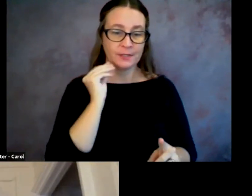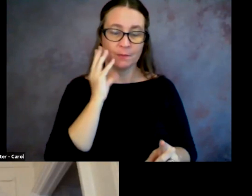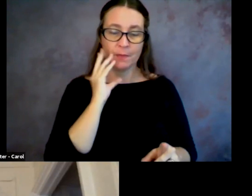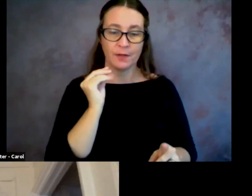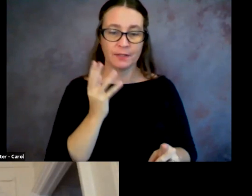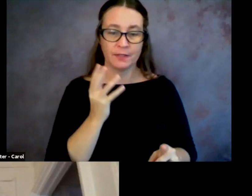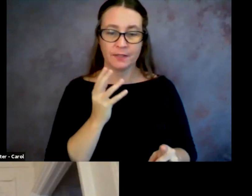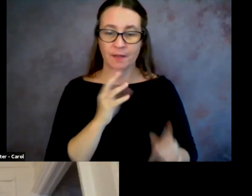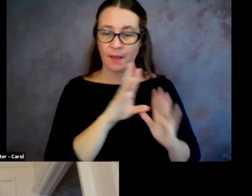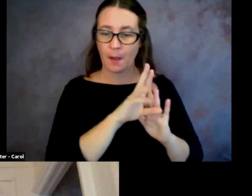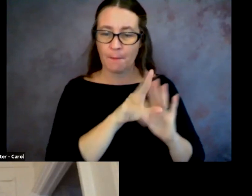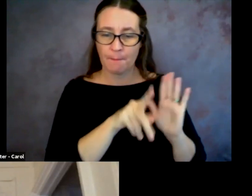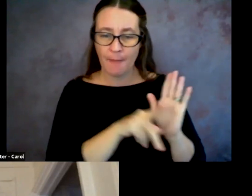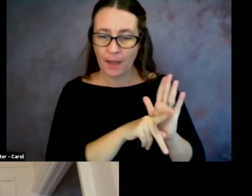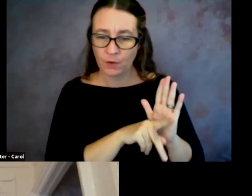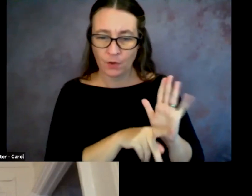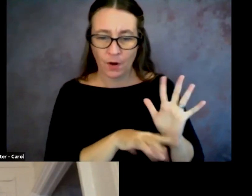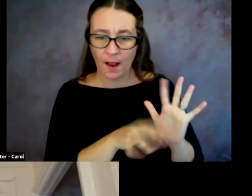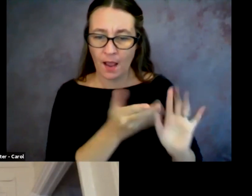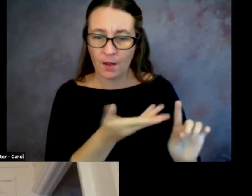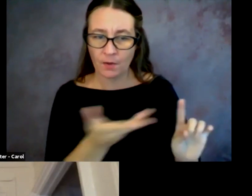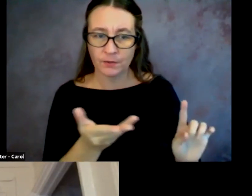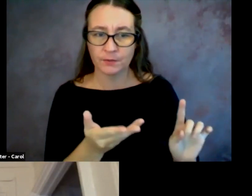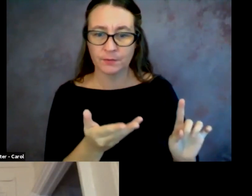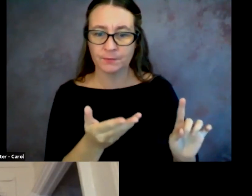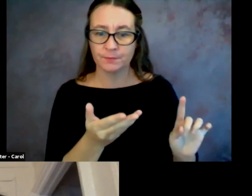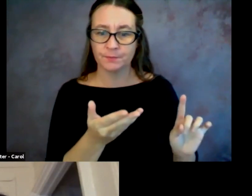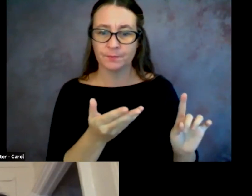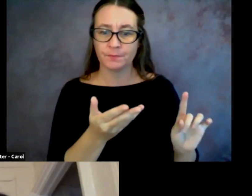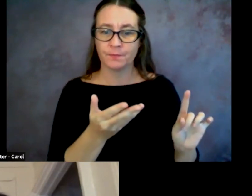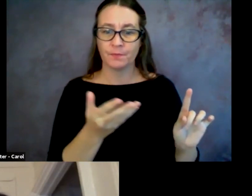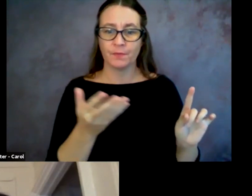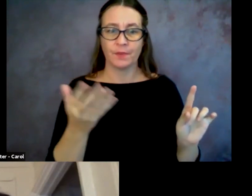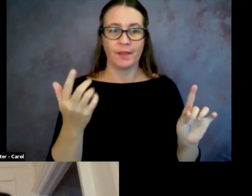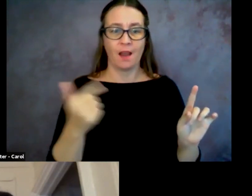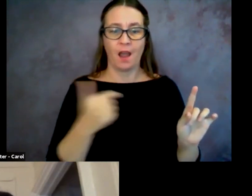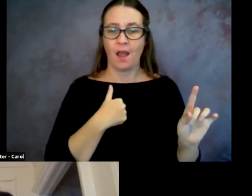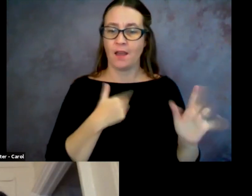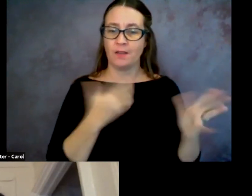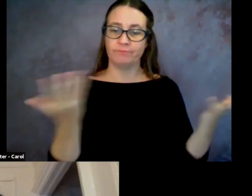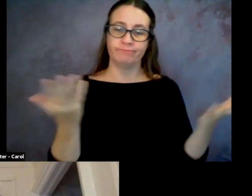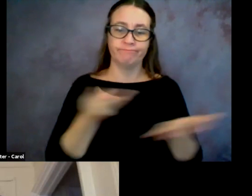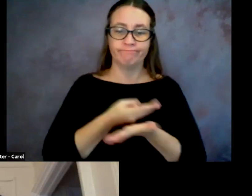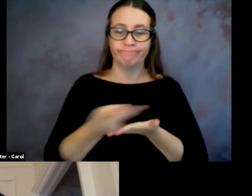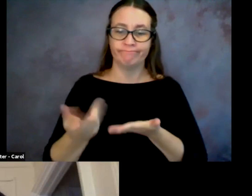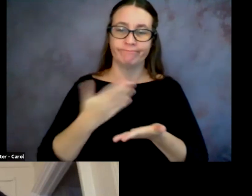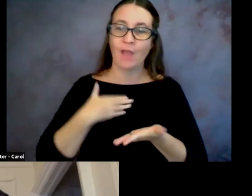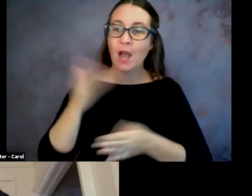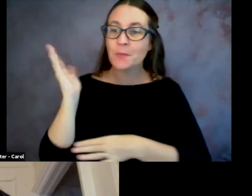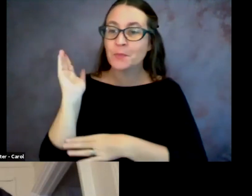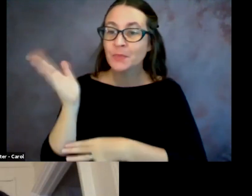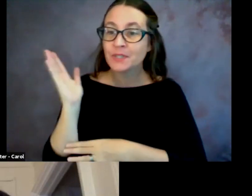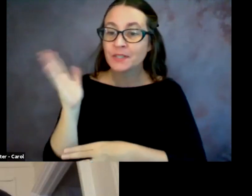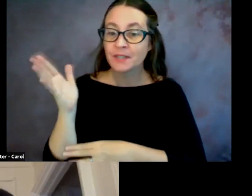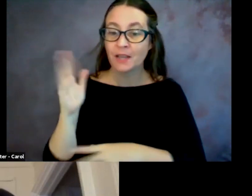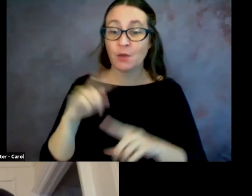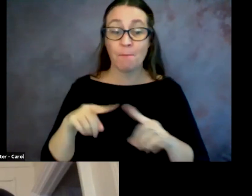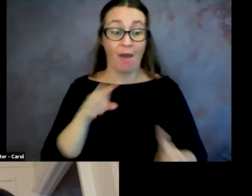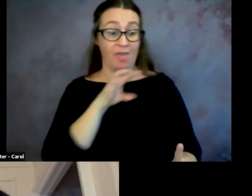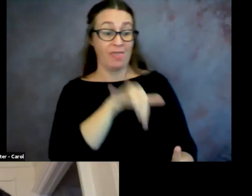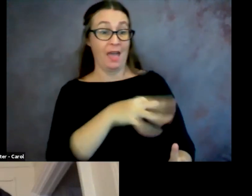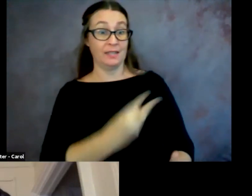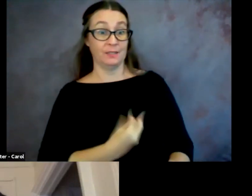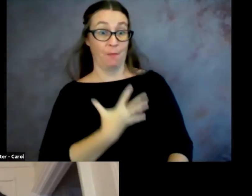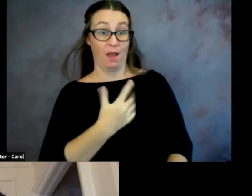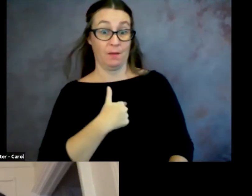fixing something. And I totally bombed that presentation. But oh, no. It inspired me